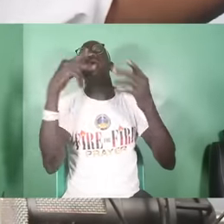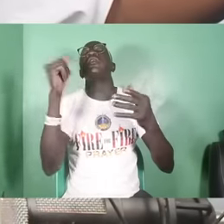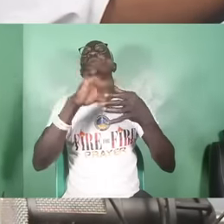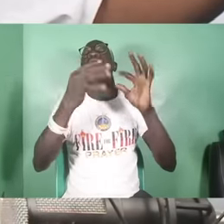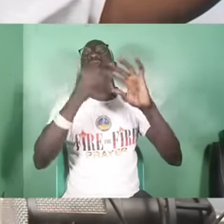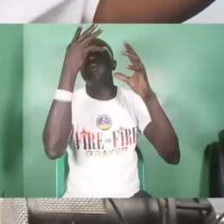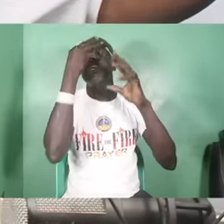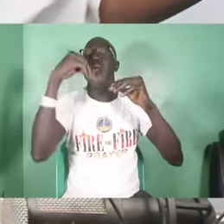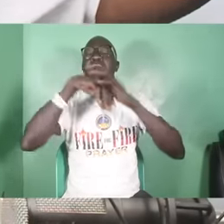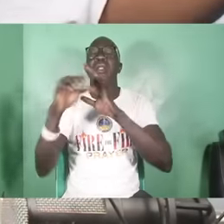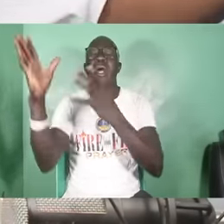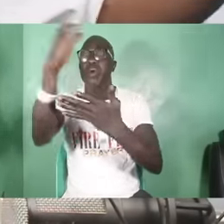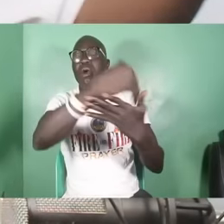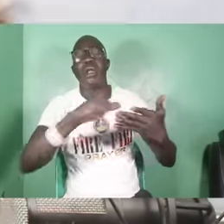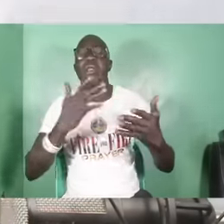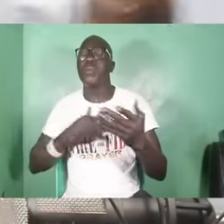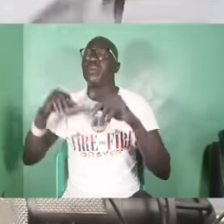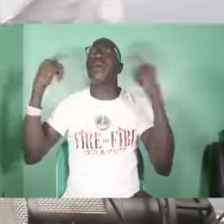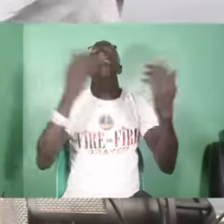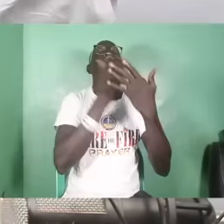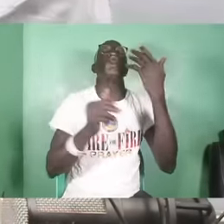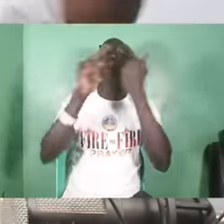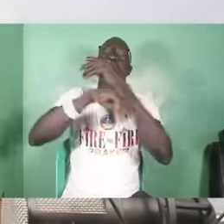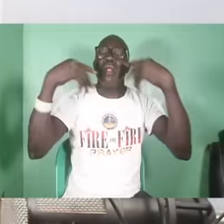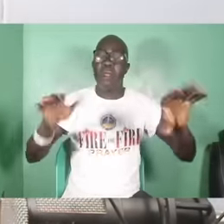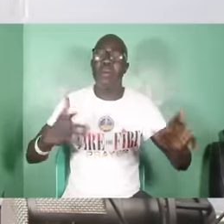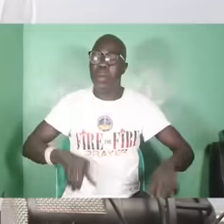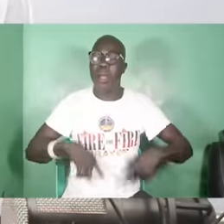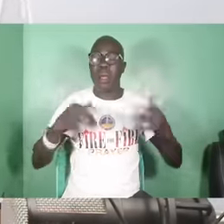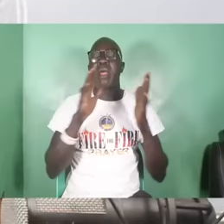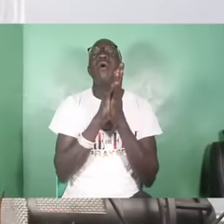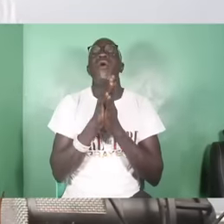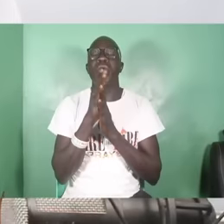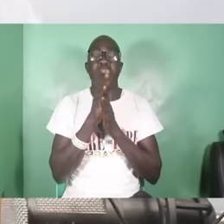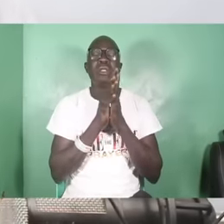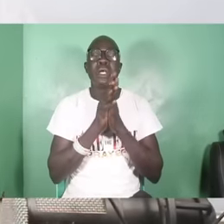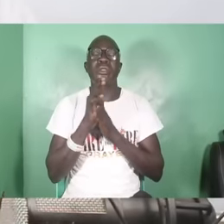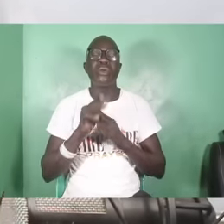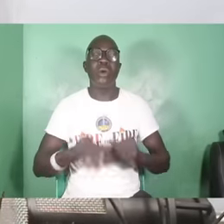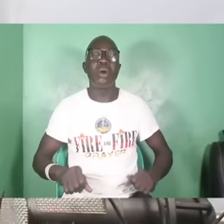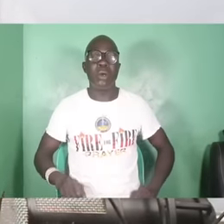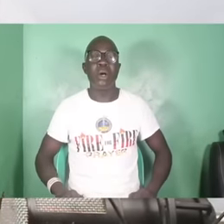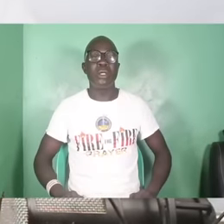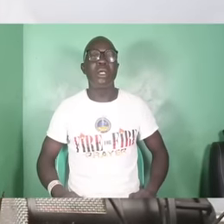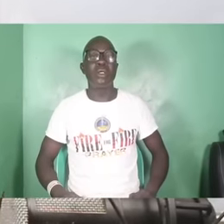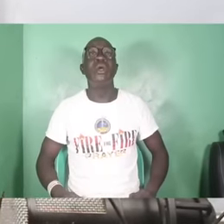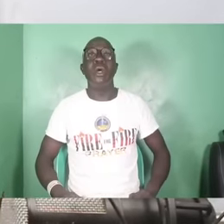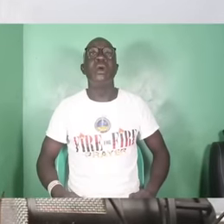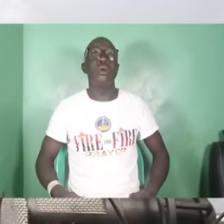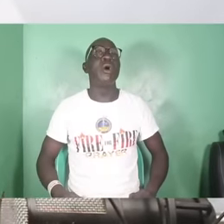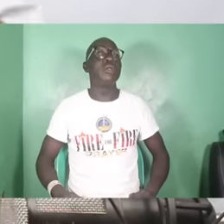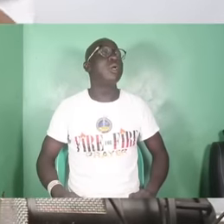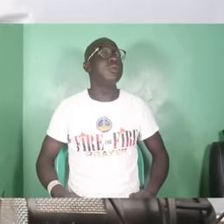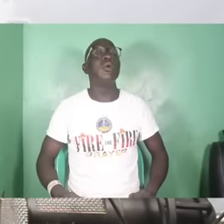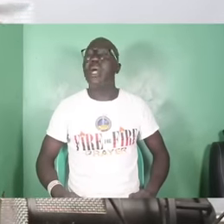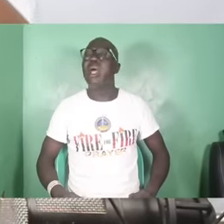orun. Spirit of sleep. Ti gbare mi lo. That sick woman. Faye mi lo. Oh yeah, dua. Oh my Jesus. Oh my Jesus. Oh